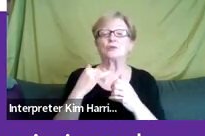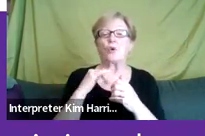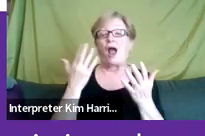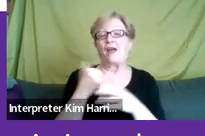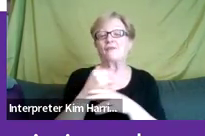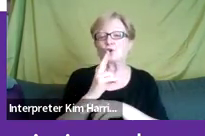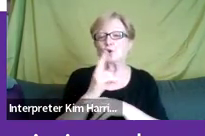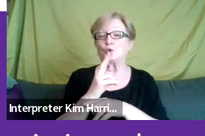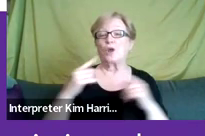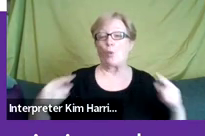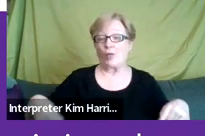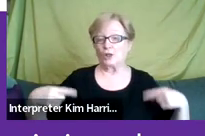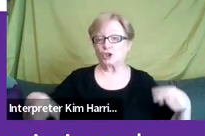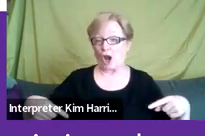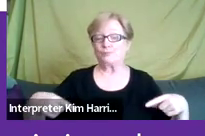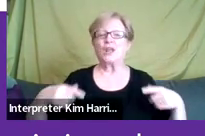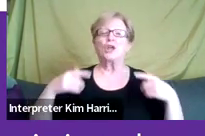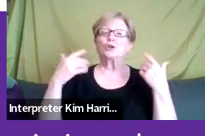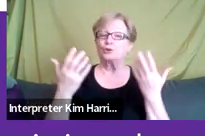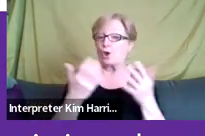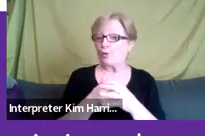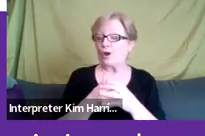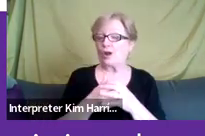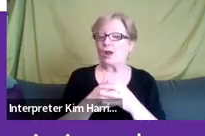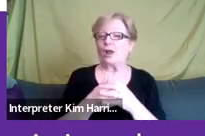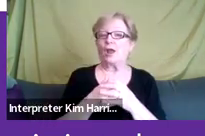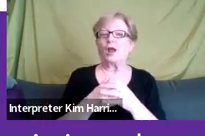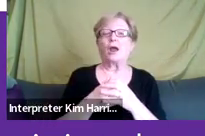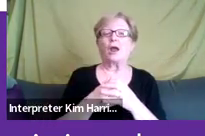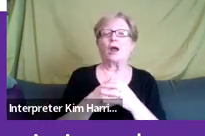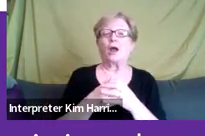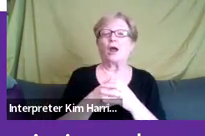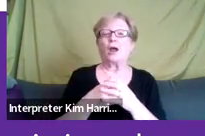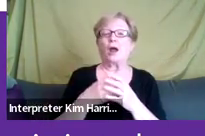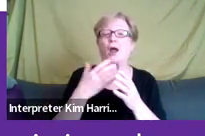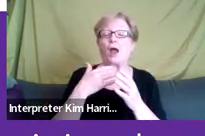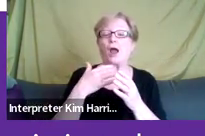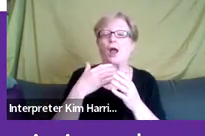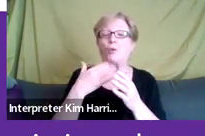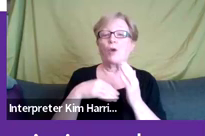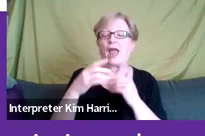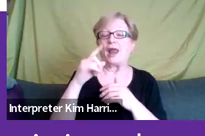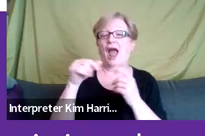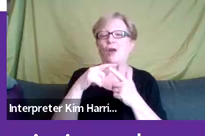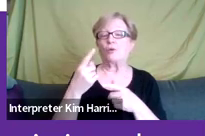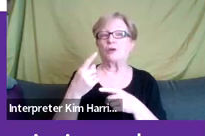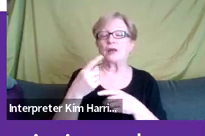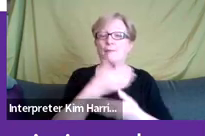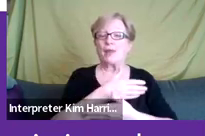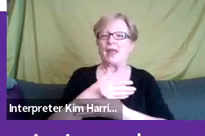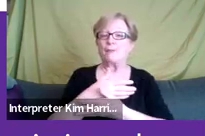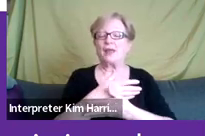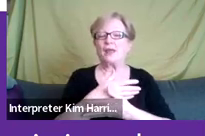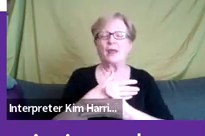a wheelchair. And so, I grew up, I was in a car accident when I was a baby. So I grew